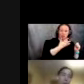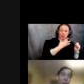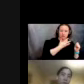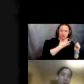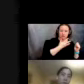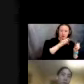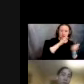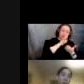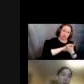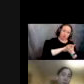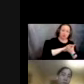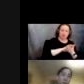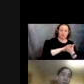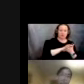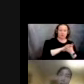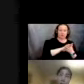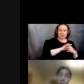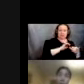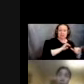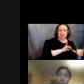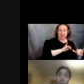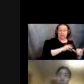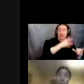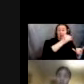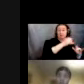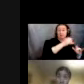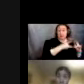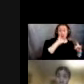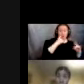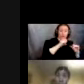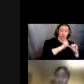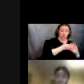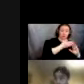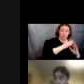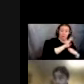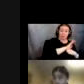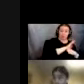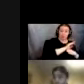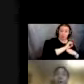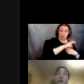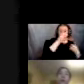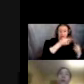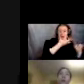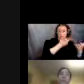spouse staying outside camp to keep the business going, or just deciding not to go,